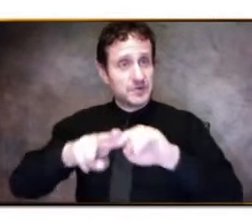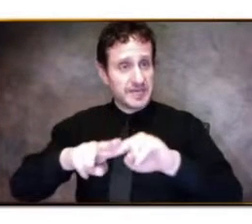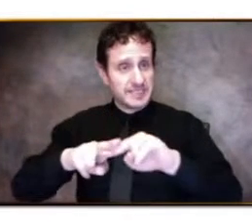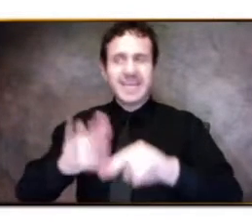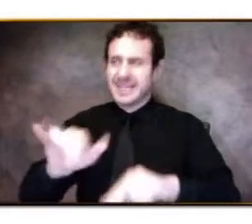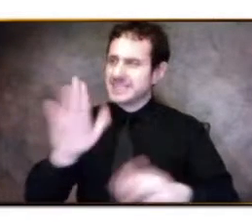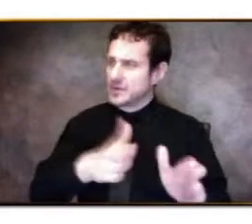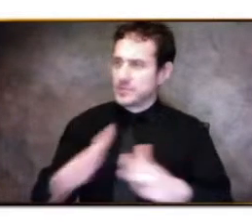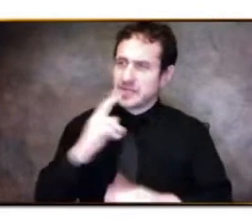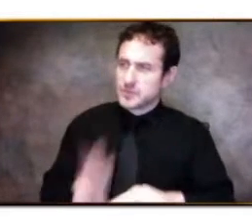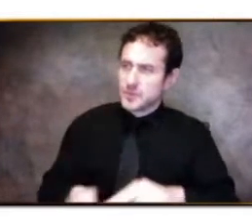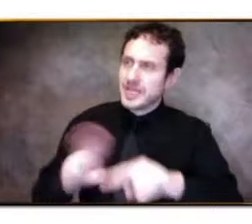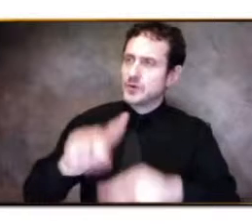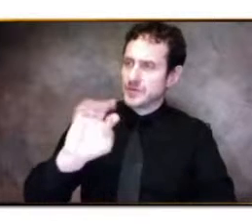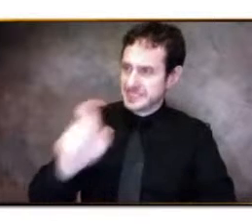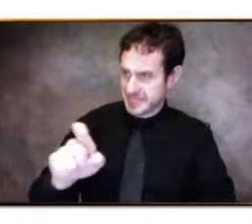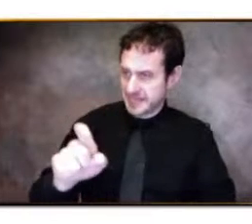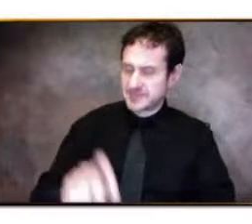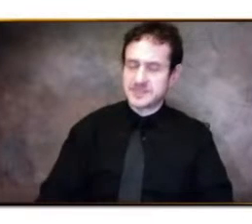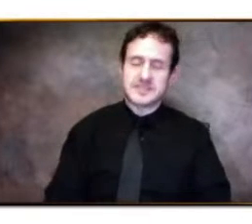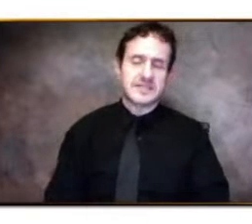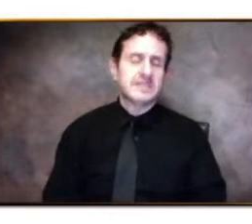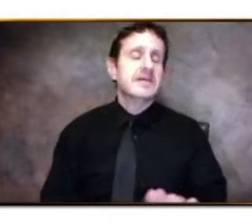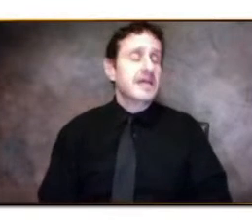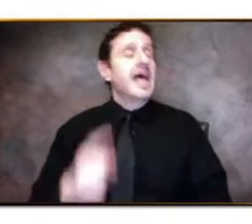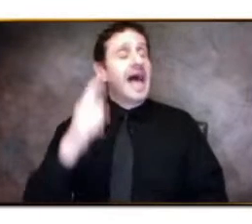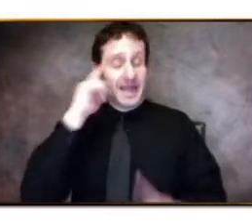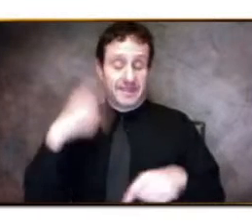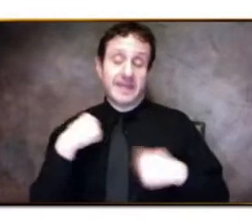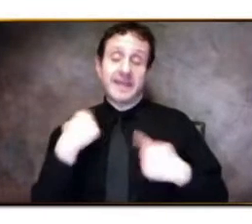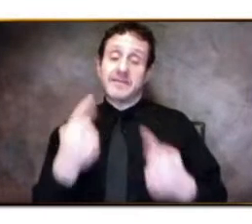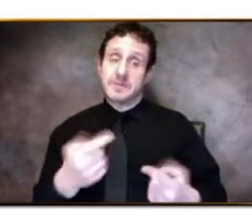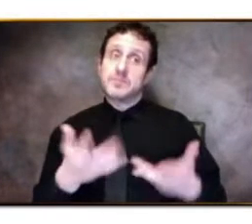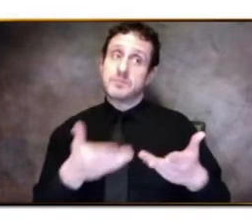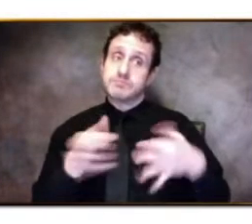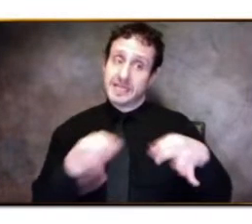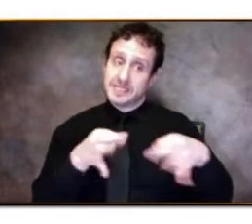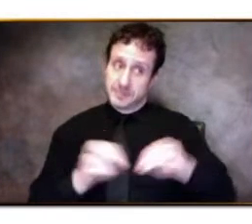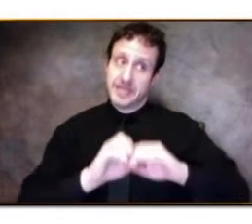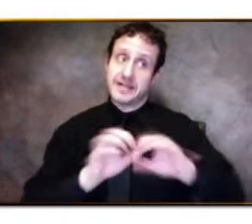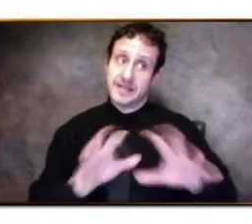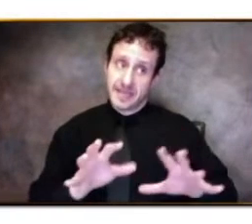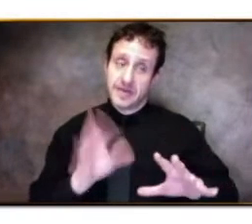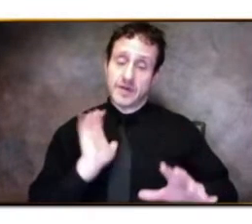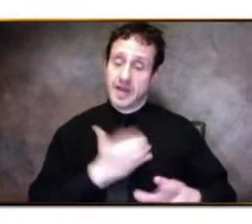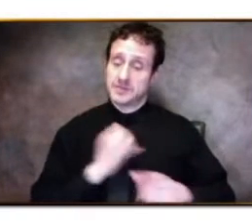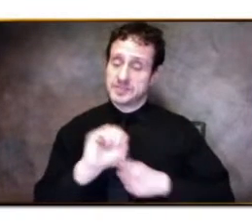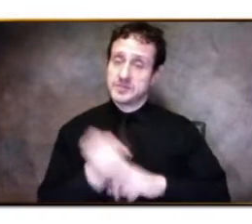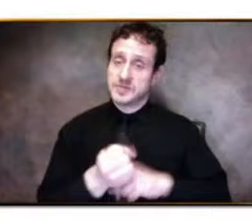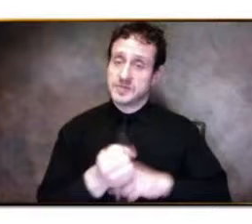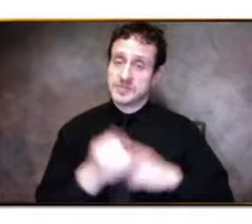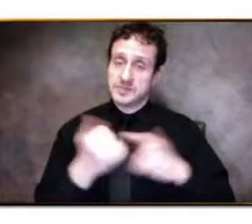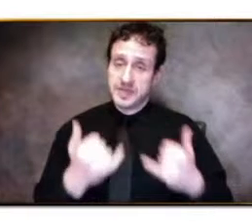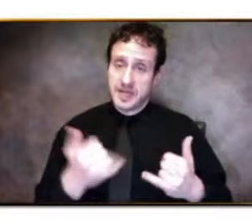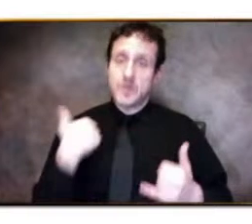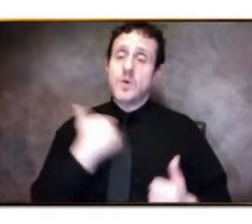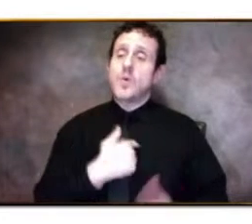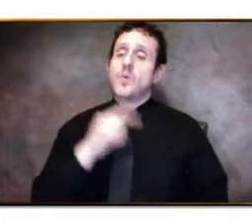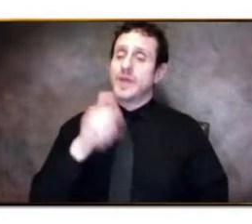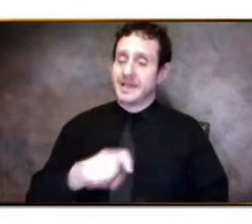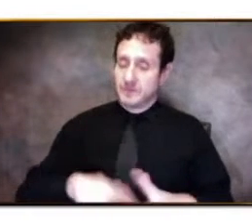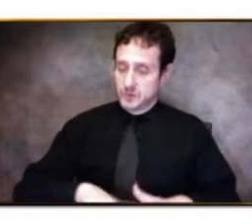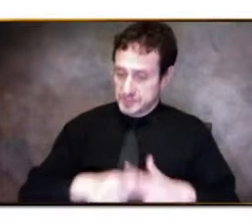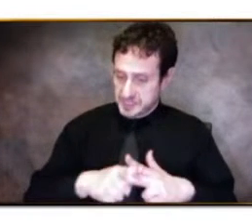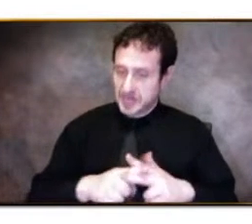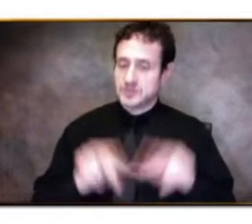plan? I think I've been pretty transparent with where we are right now, which is we're going to have to start with